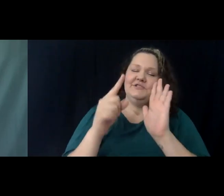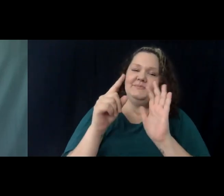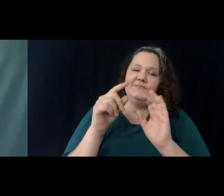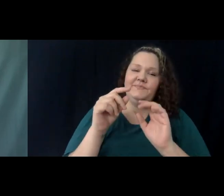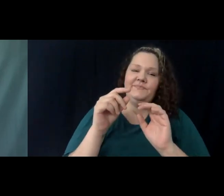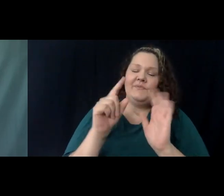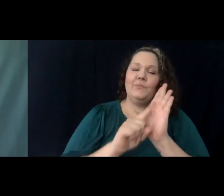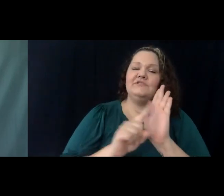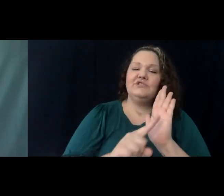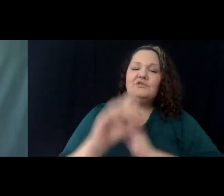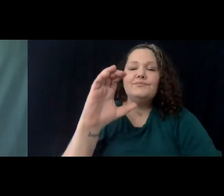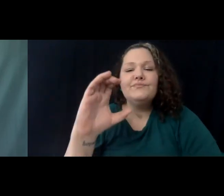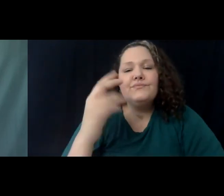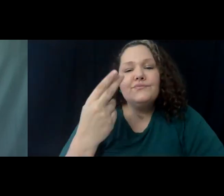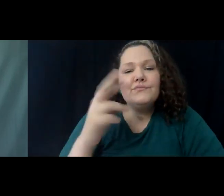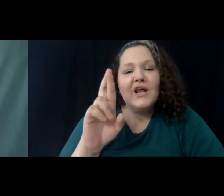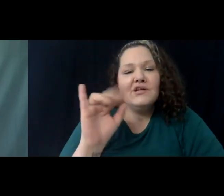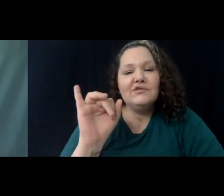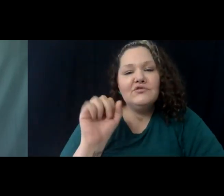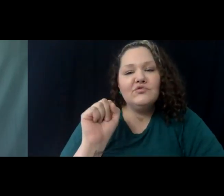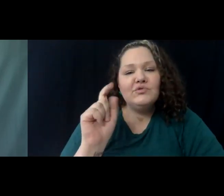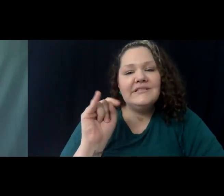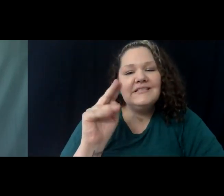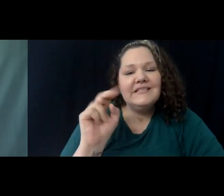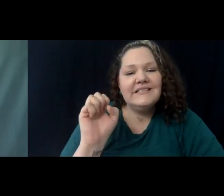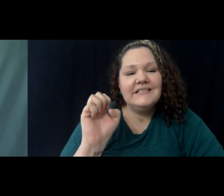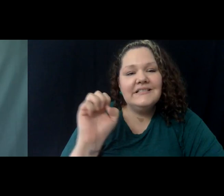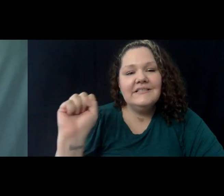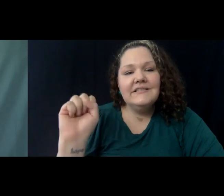Okay, that's an interesting question.